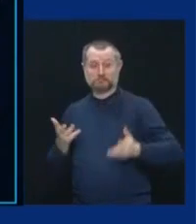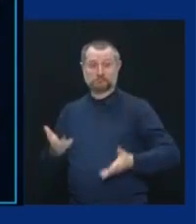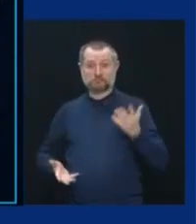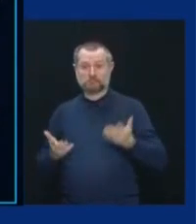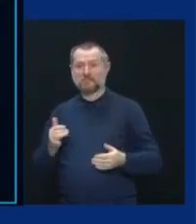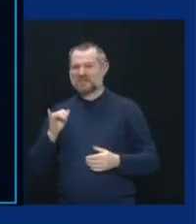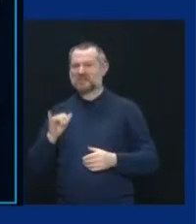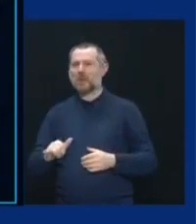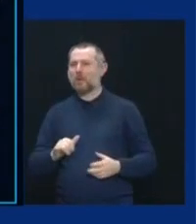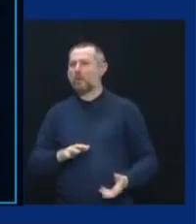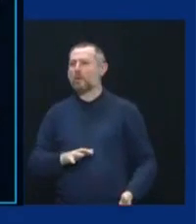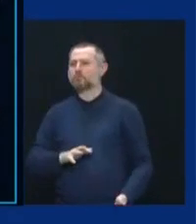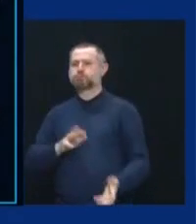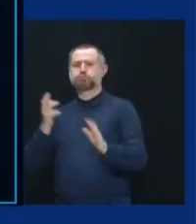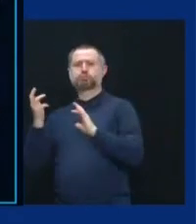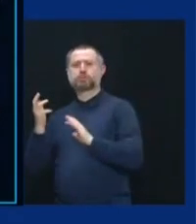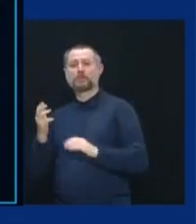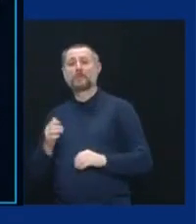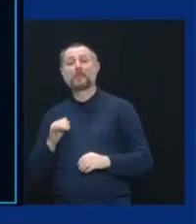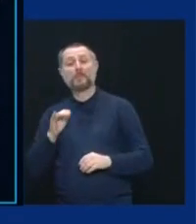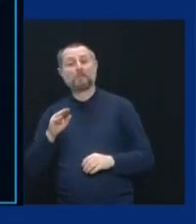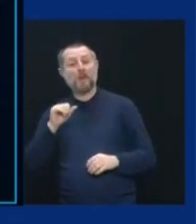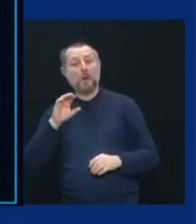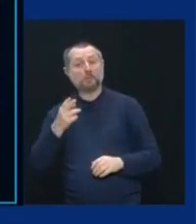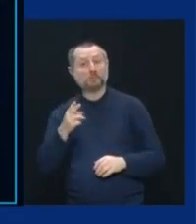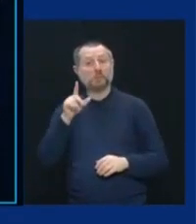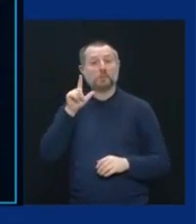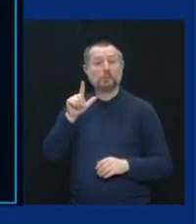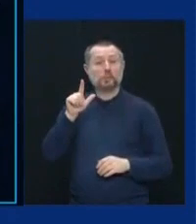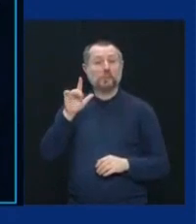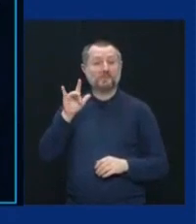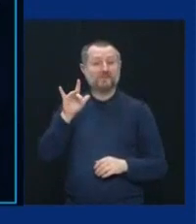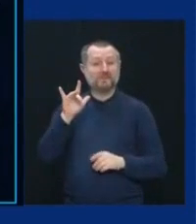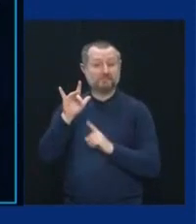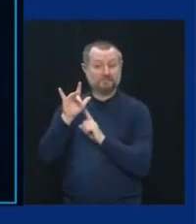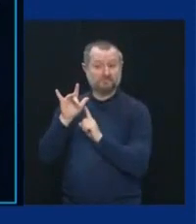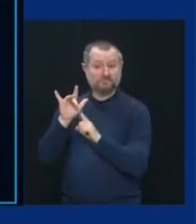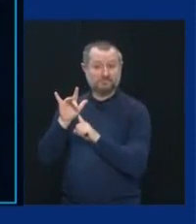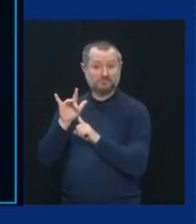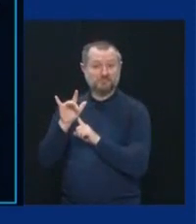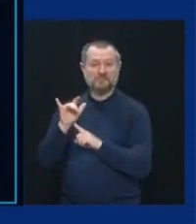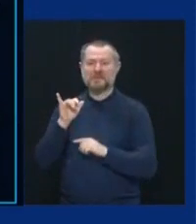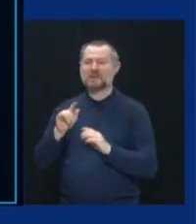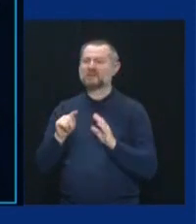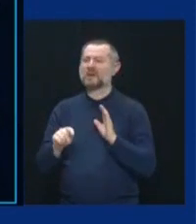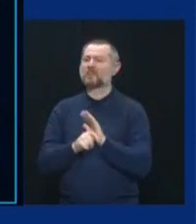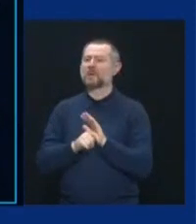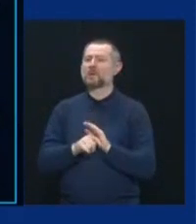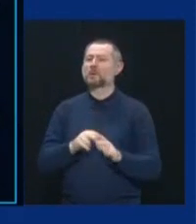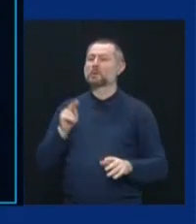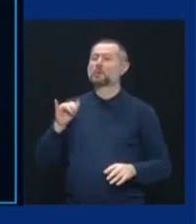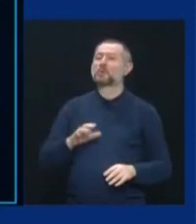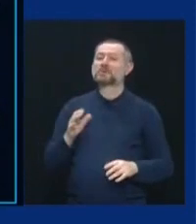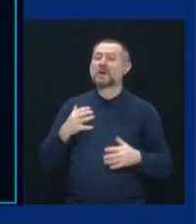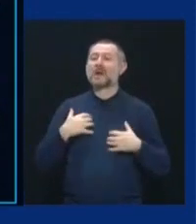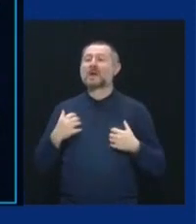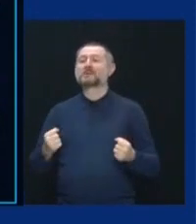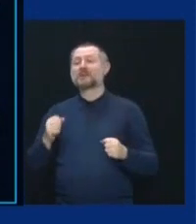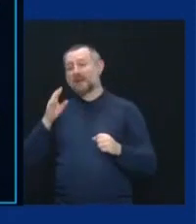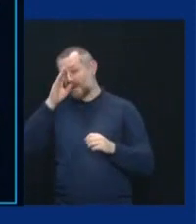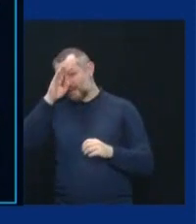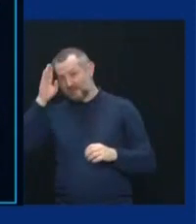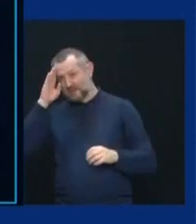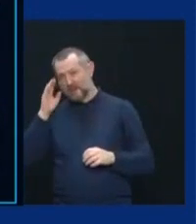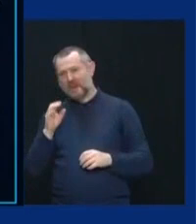Remember, March 25th, that's right when the New York City Health and Hospitals Elmhurst